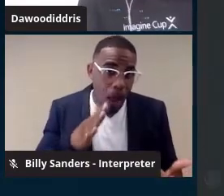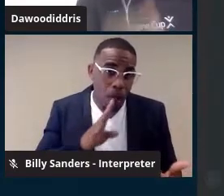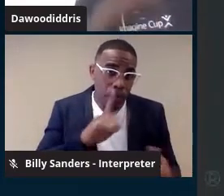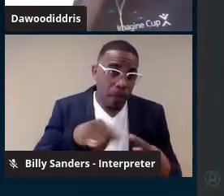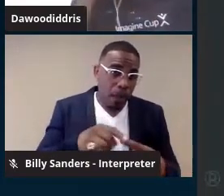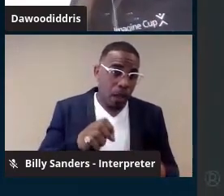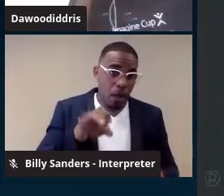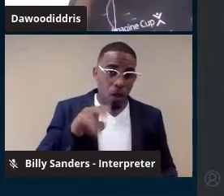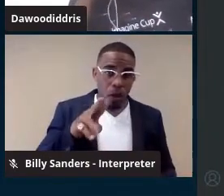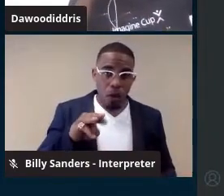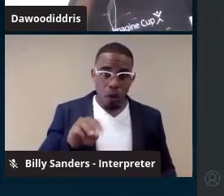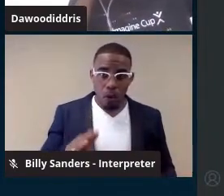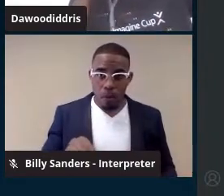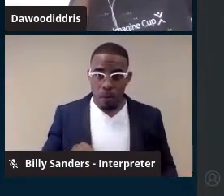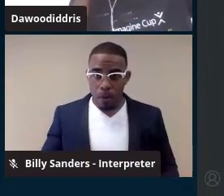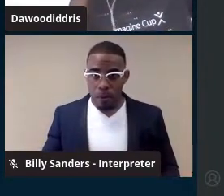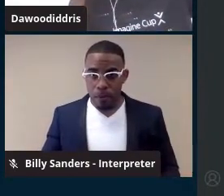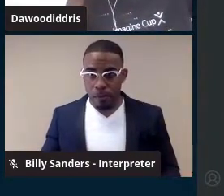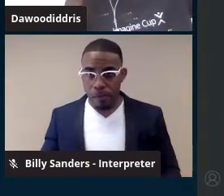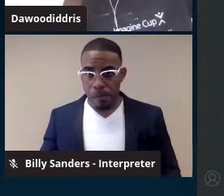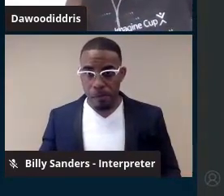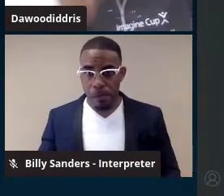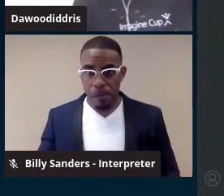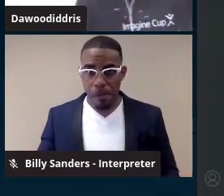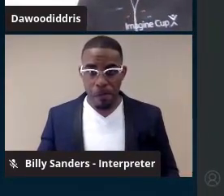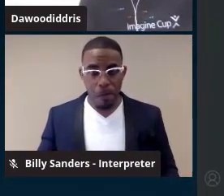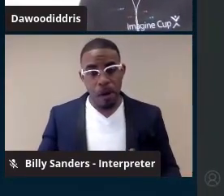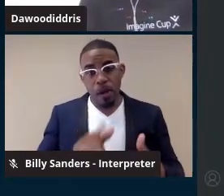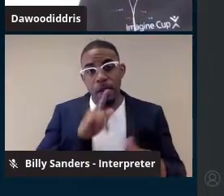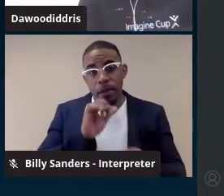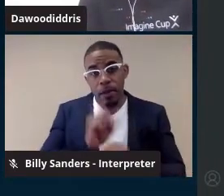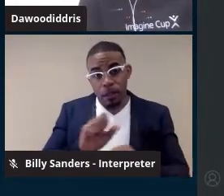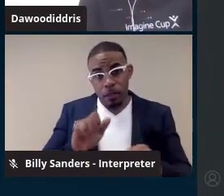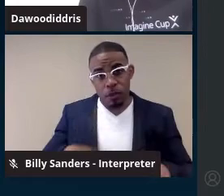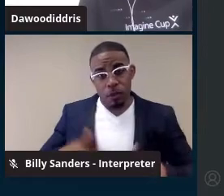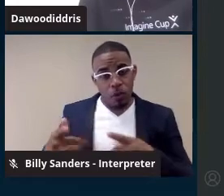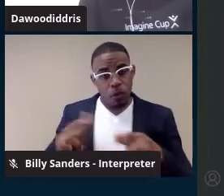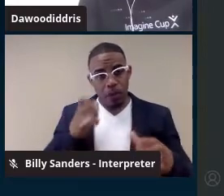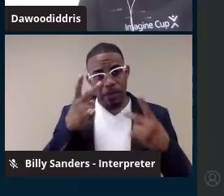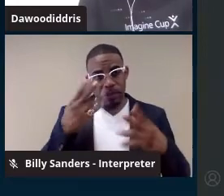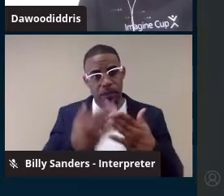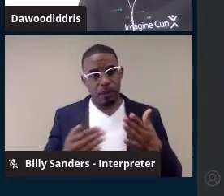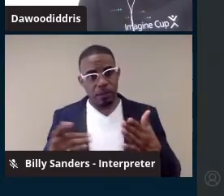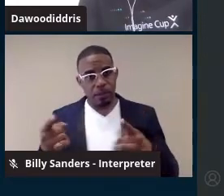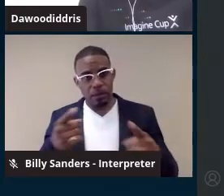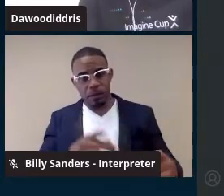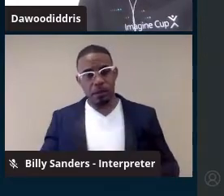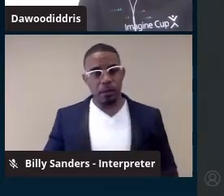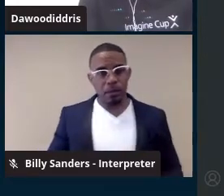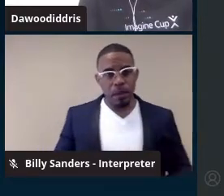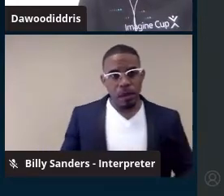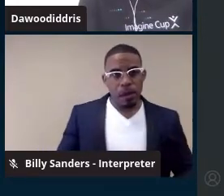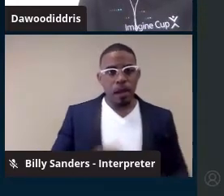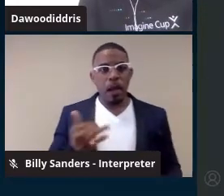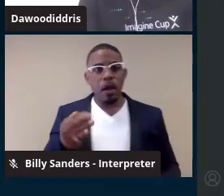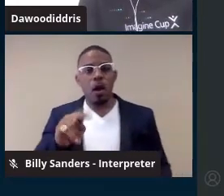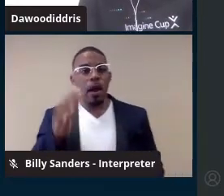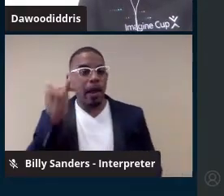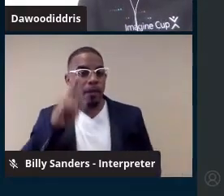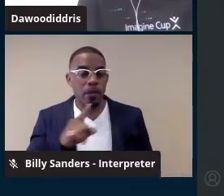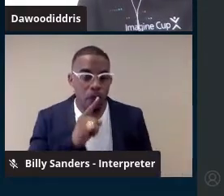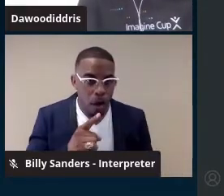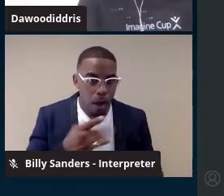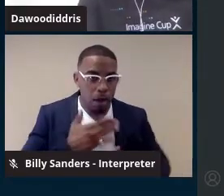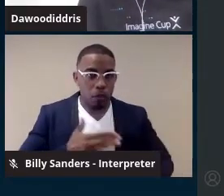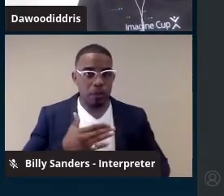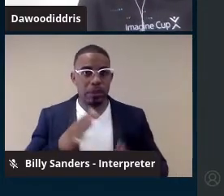more. Now, the only thing I want to tell you is that learning never stops here, so we can do something more on our own if you enjoy the